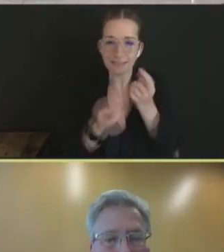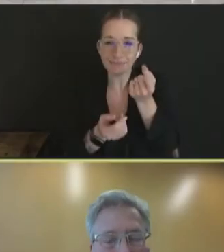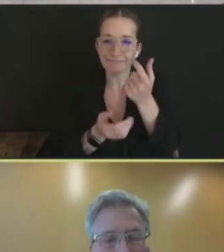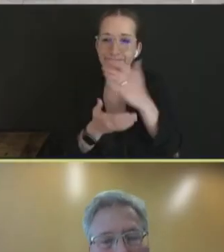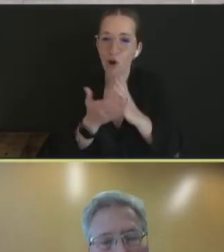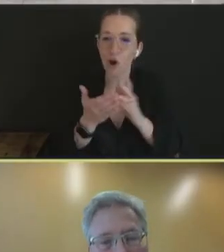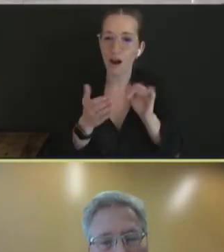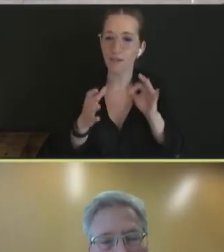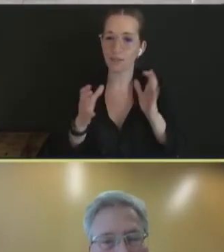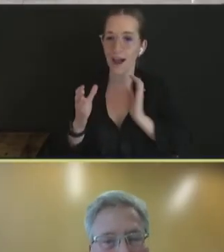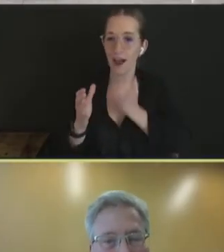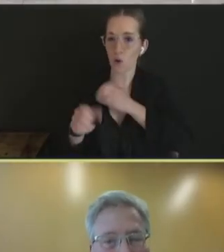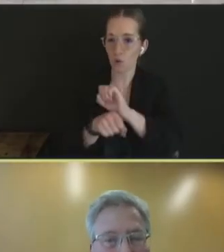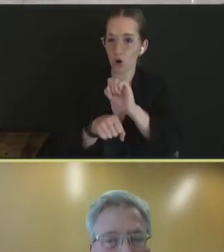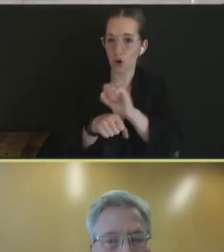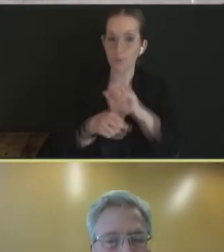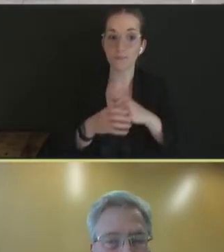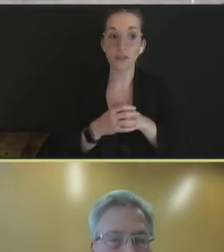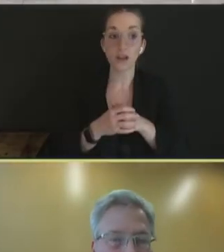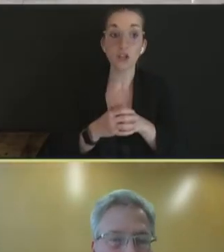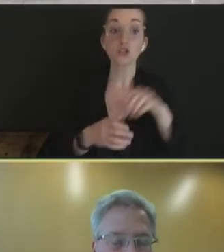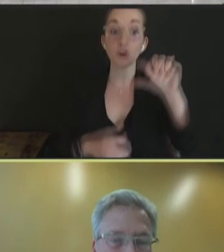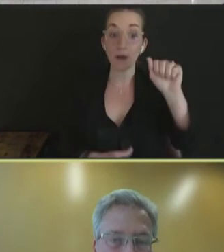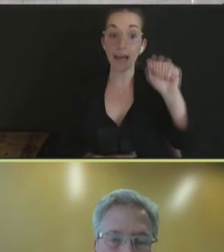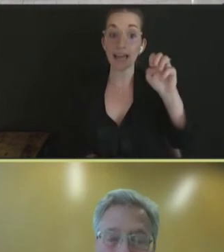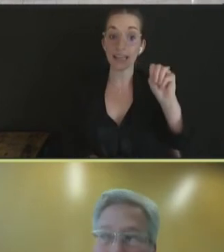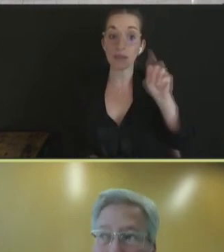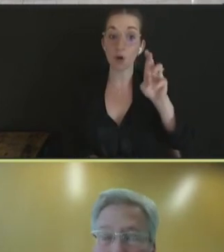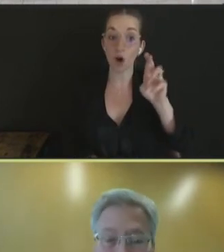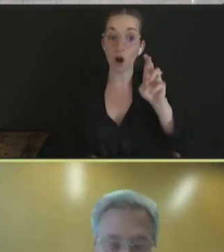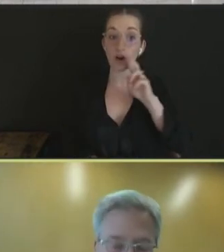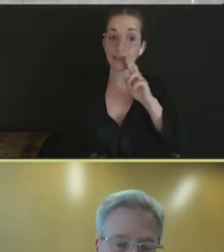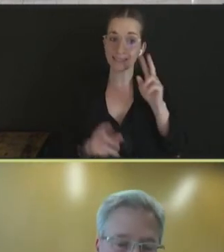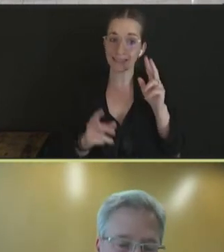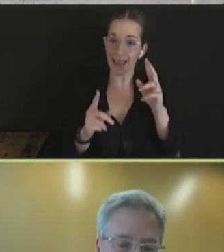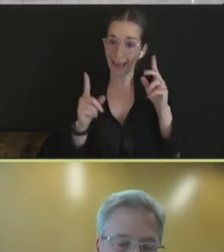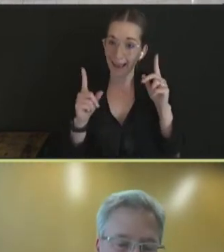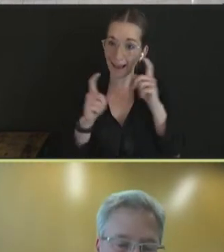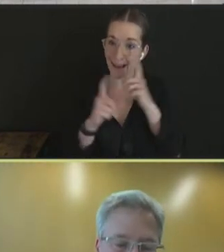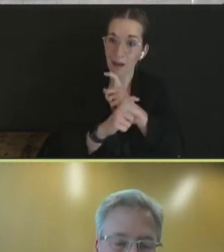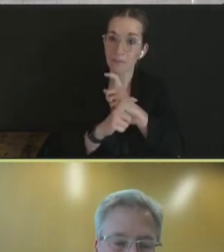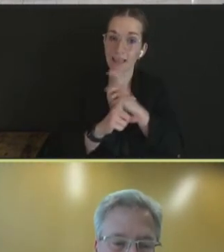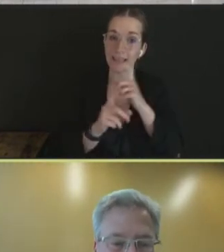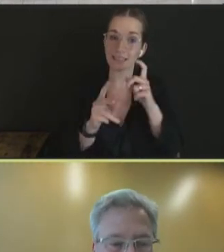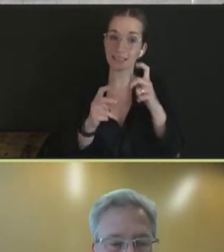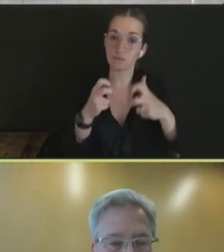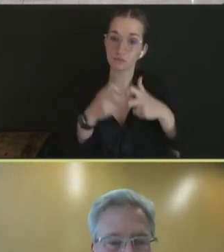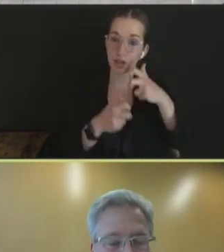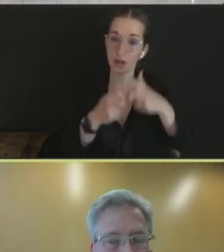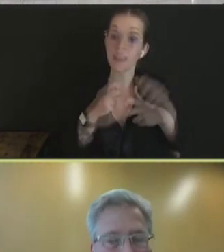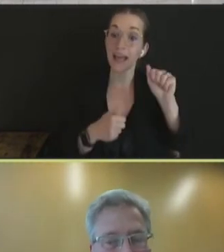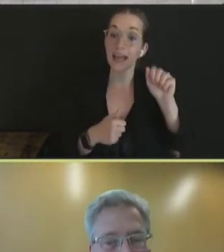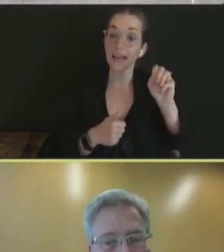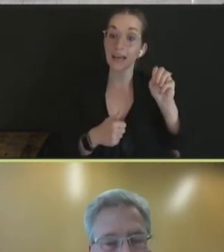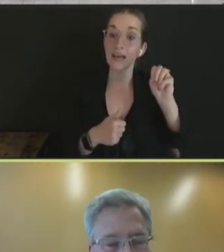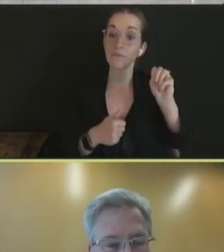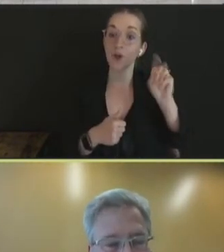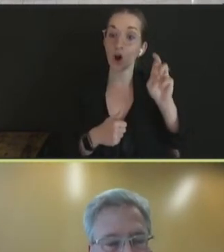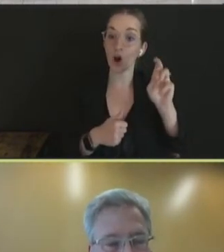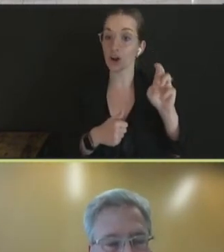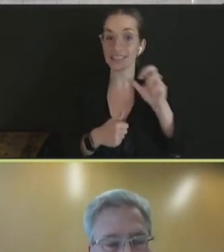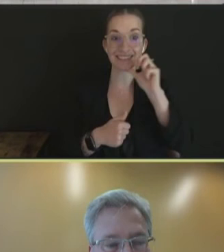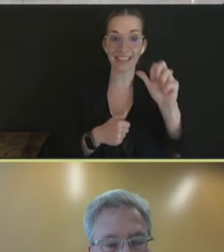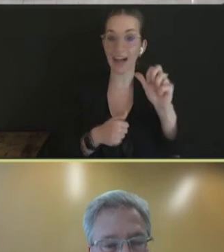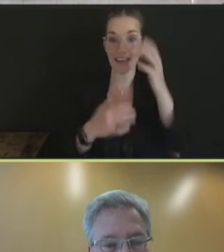So looking at AMR, this is a complex problem. AMR itself is not a disease, but in fact a biological phenomenon